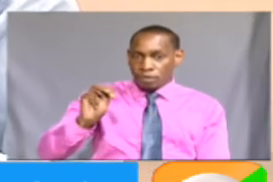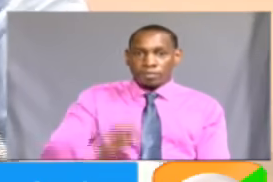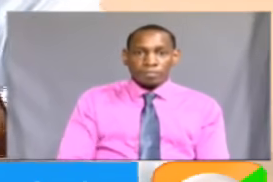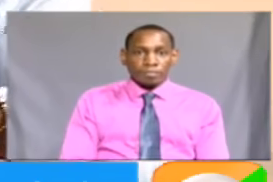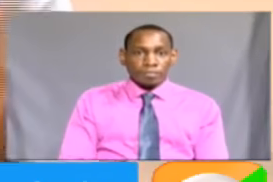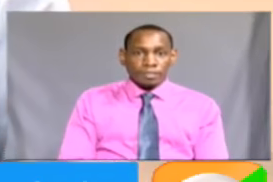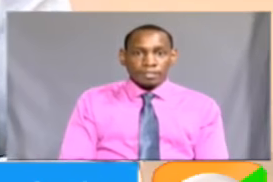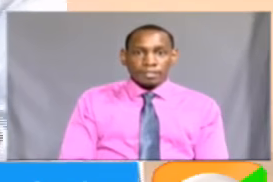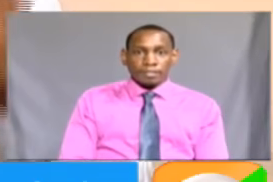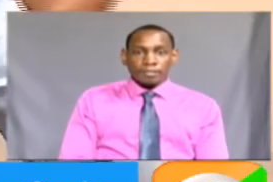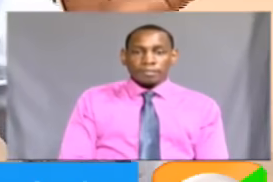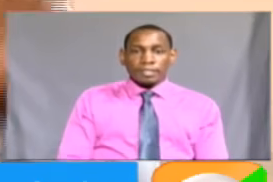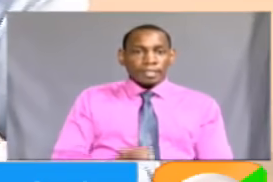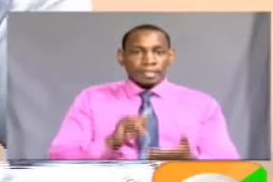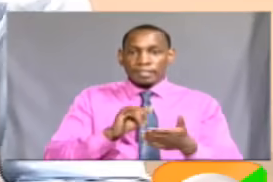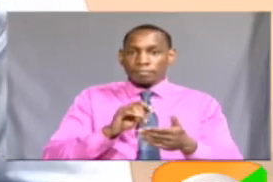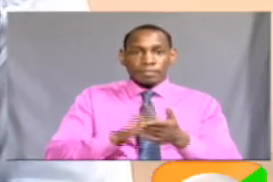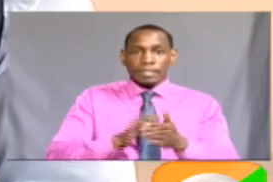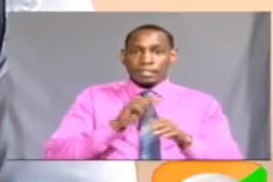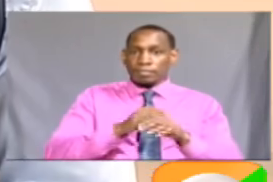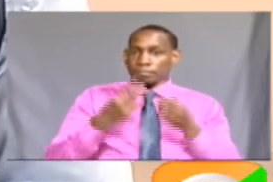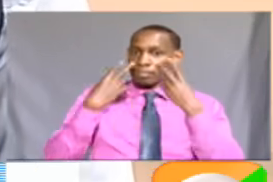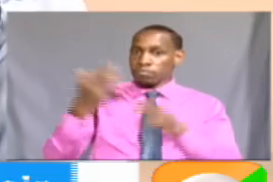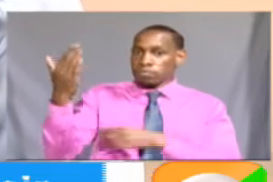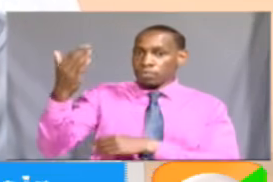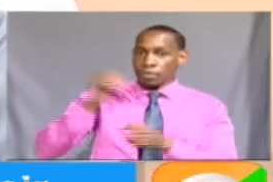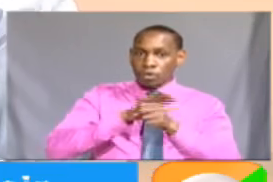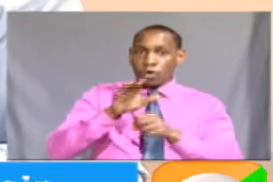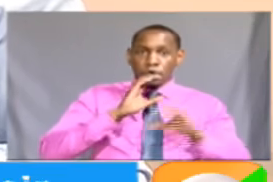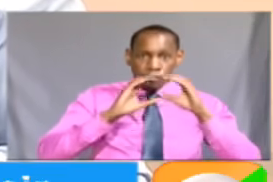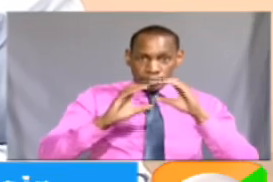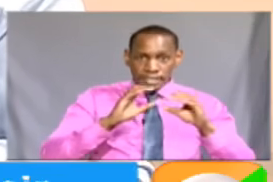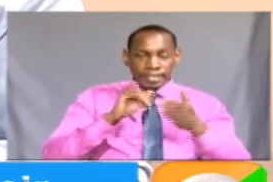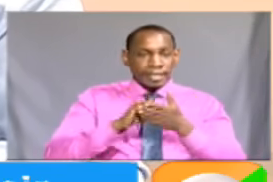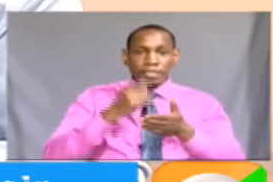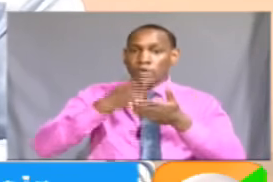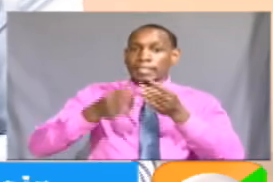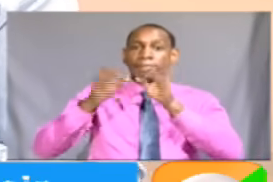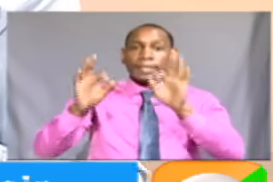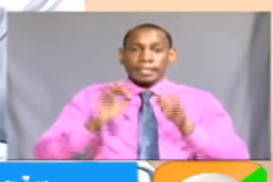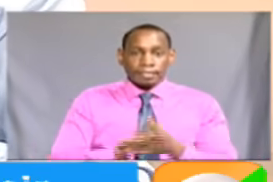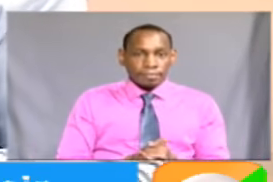150 million. Yeah. Of free airtime. Whatever you see there in terms of COVID communications, is free.